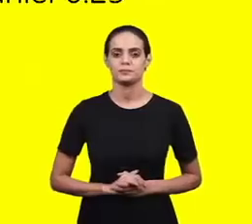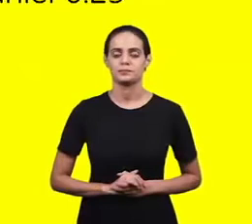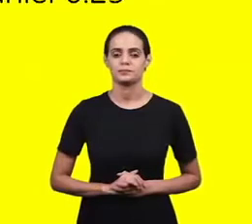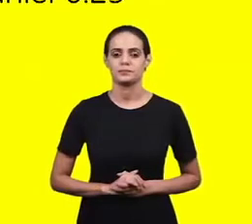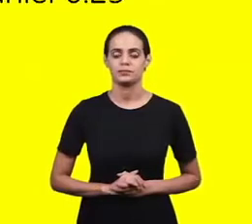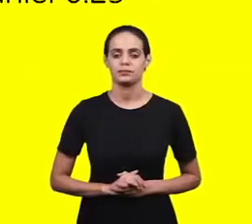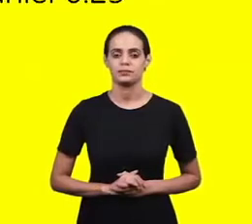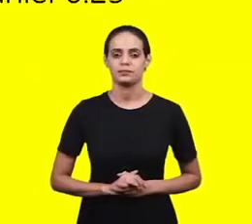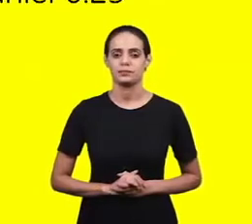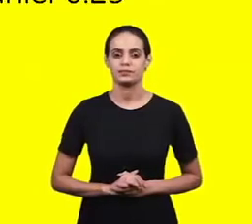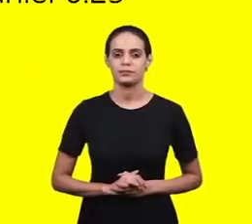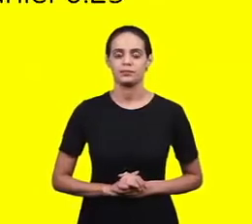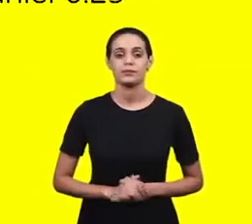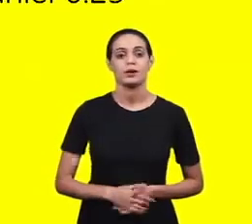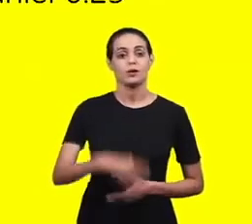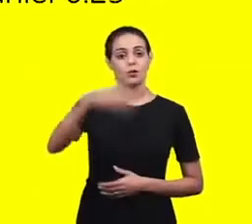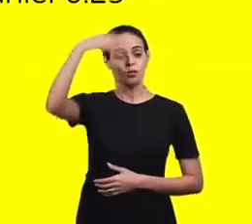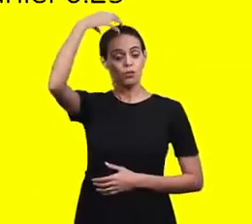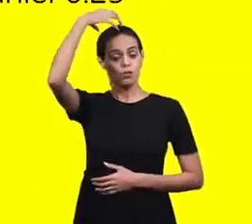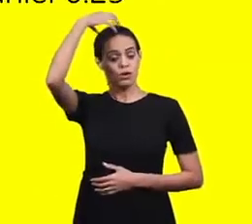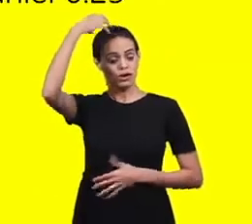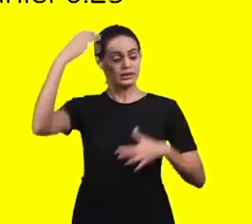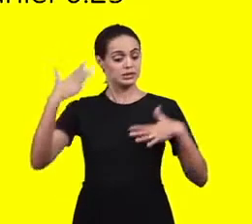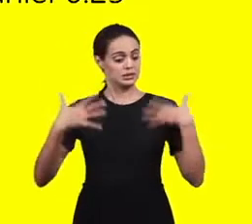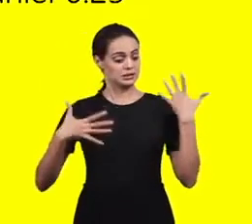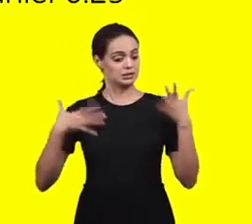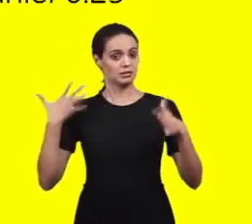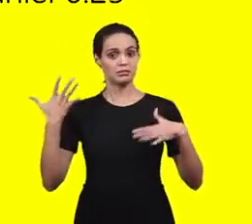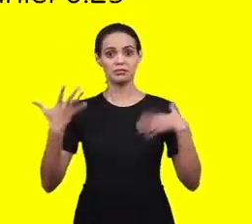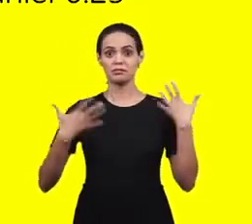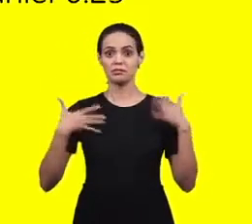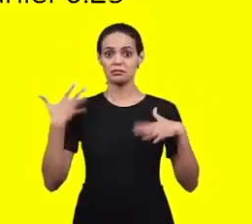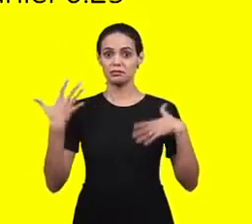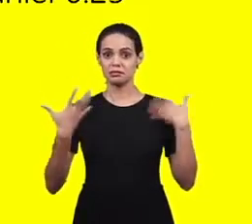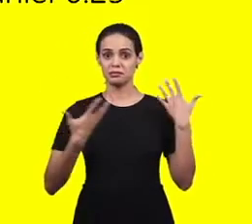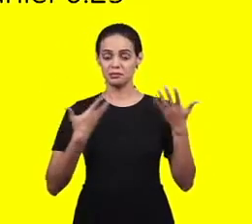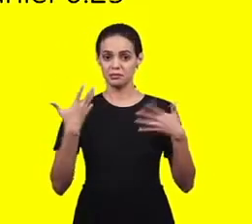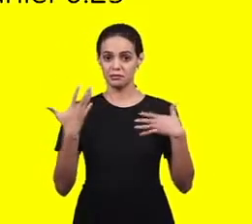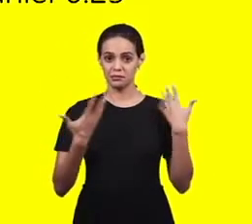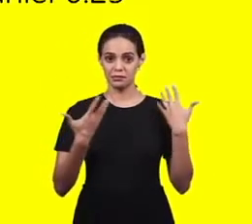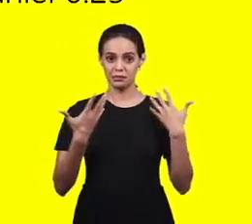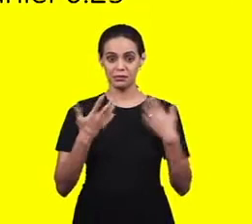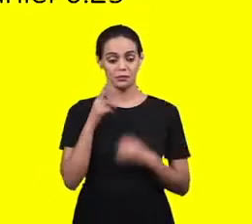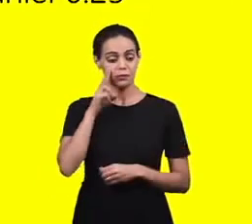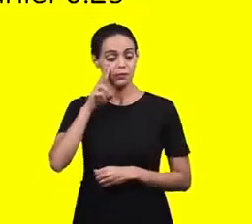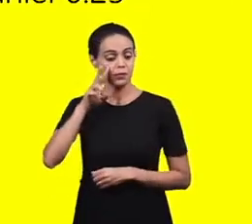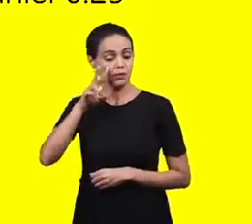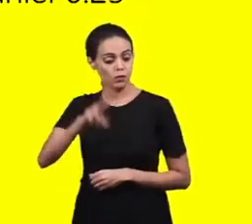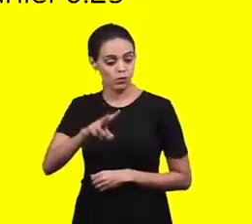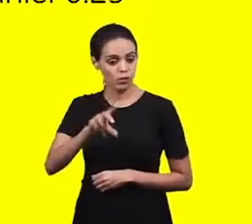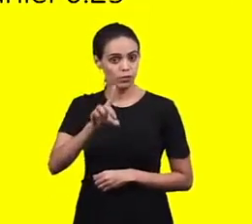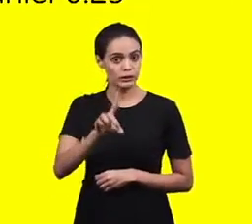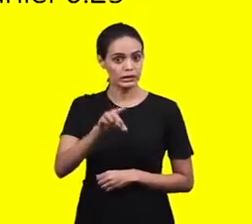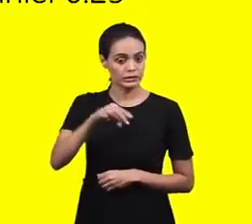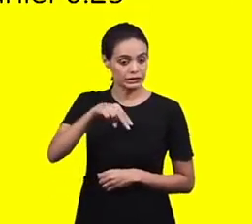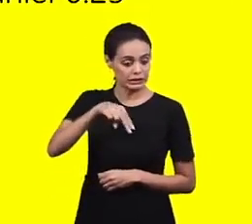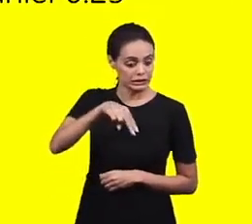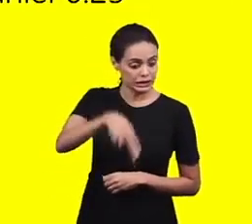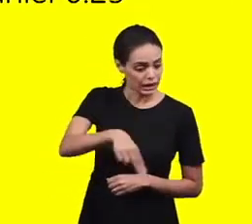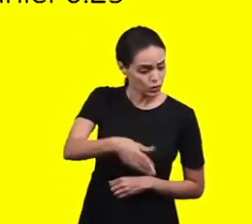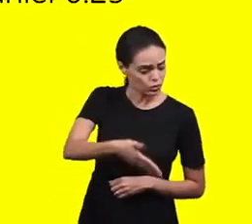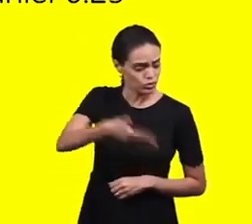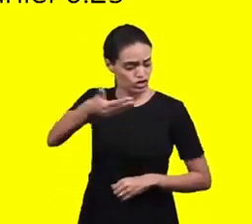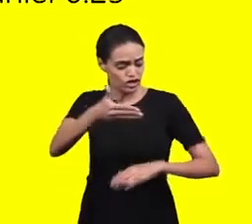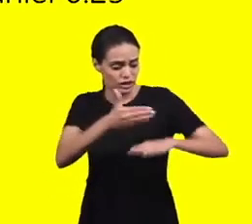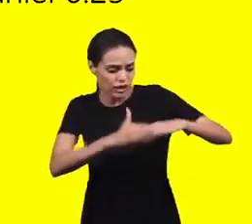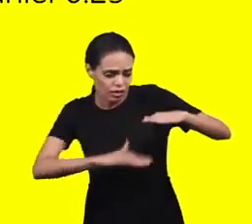23. Now, the king was exceedingly glad for him and commanded that they should take Daniel up out of the den. So Daniel was